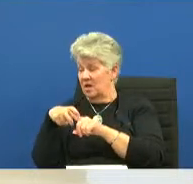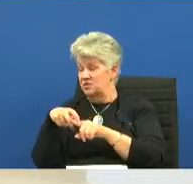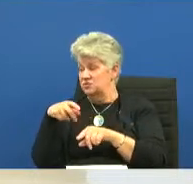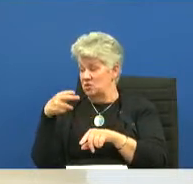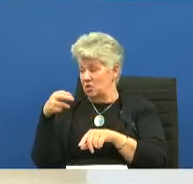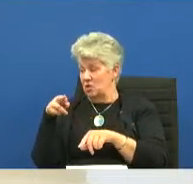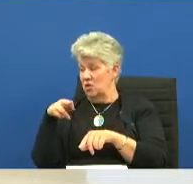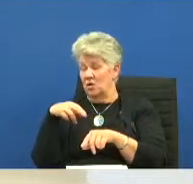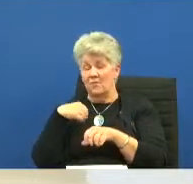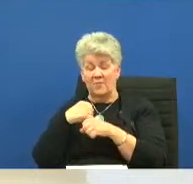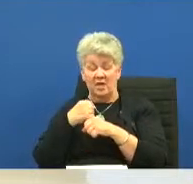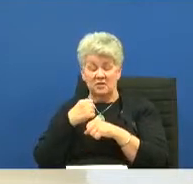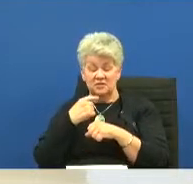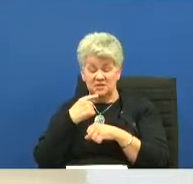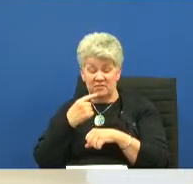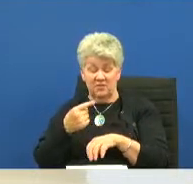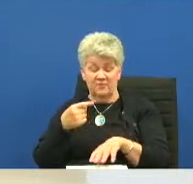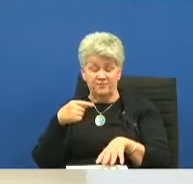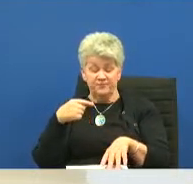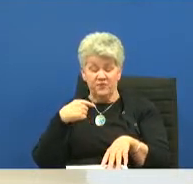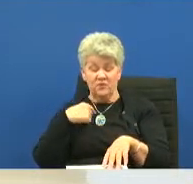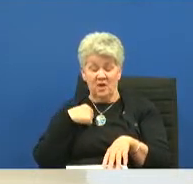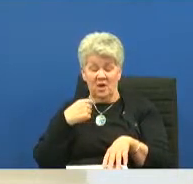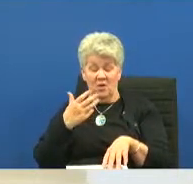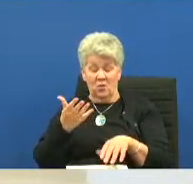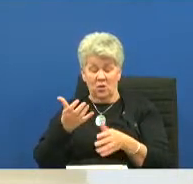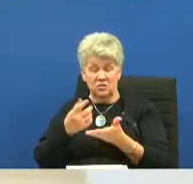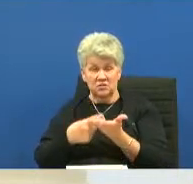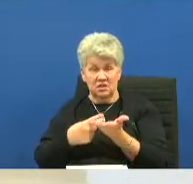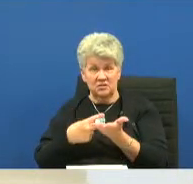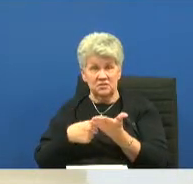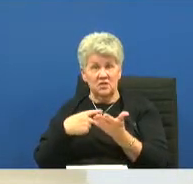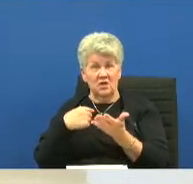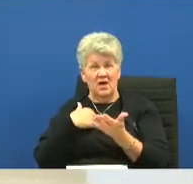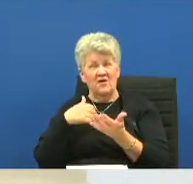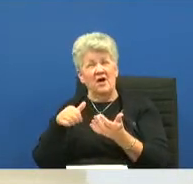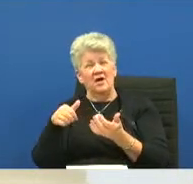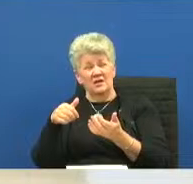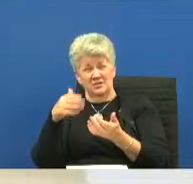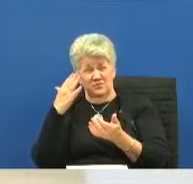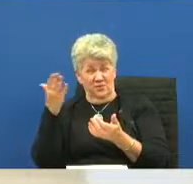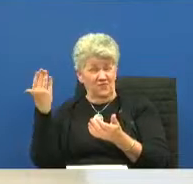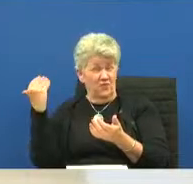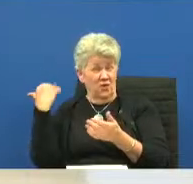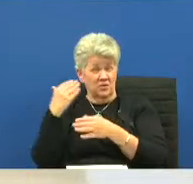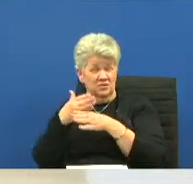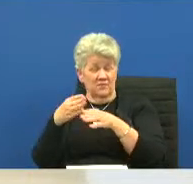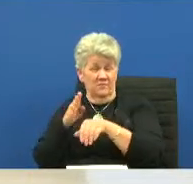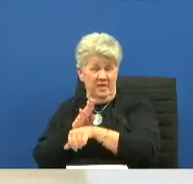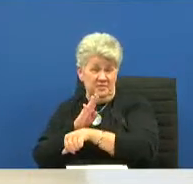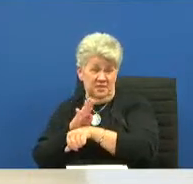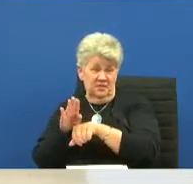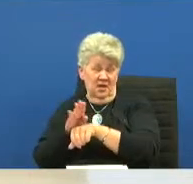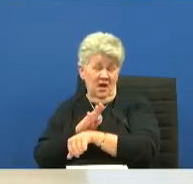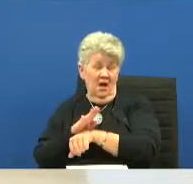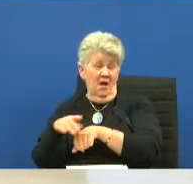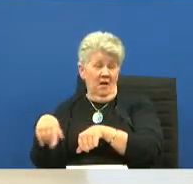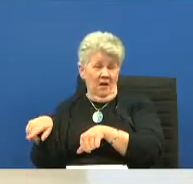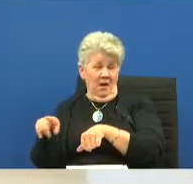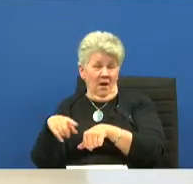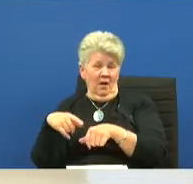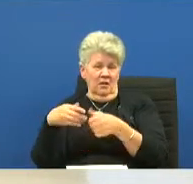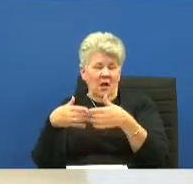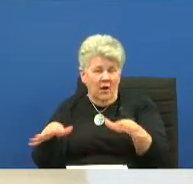I'm making a few statements, would just want to discuss, because we've had other businesses in the past that have lost zoning